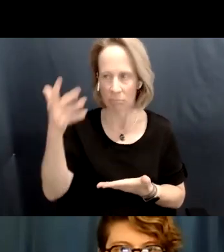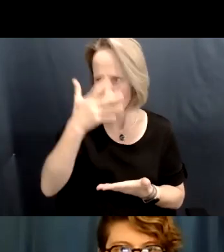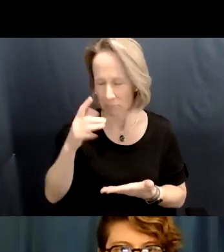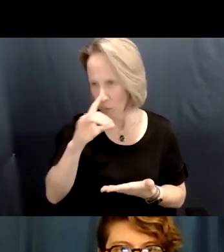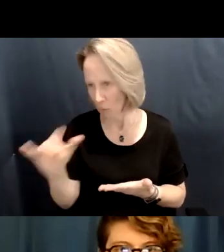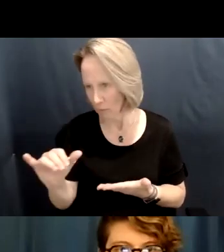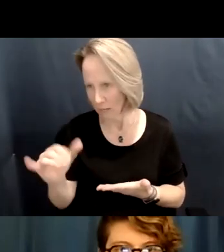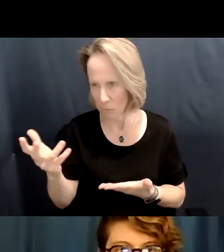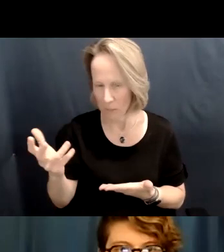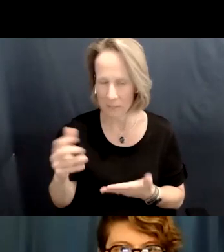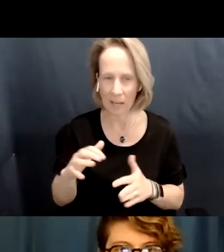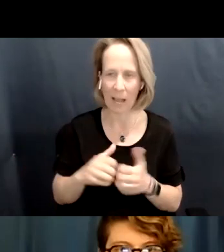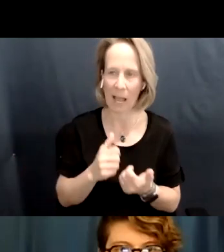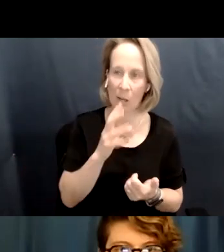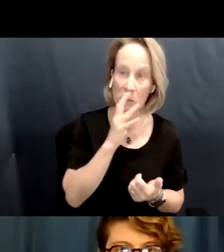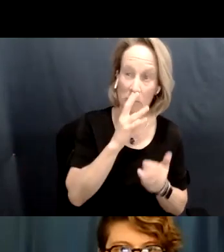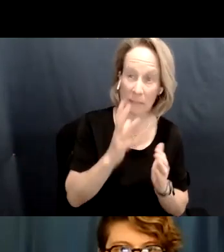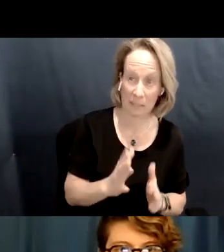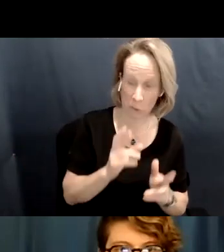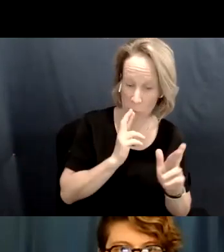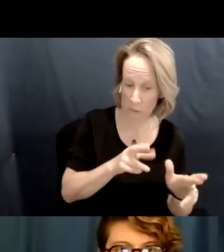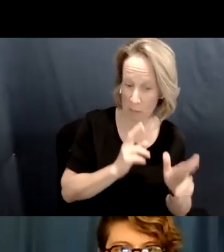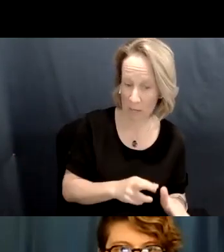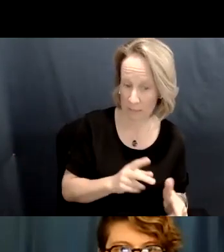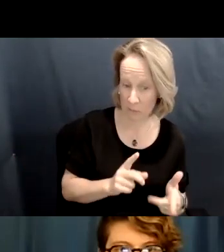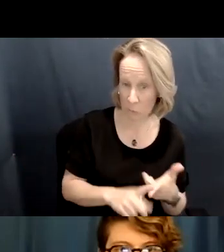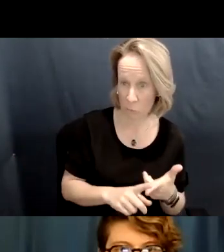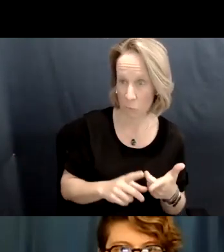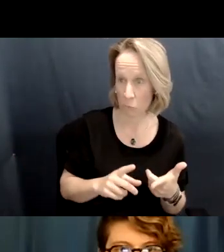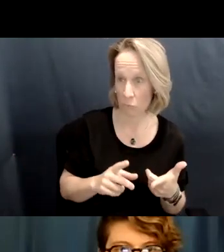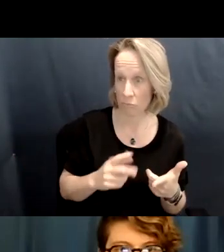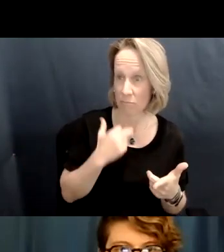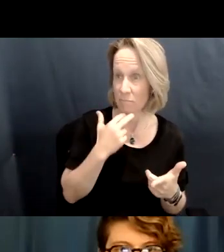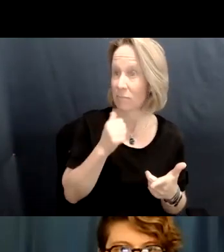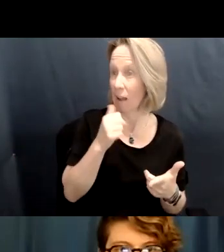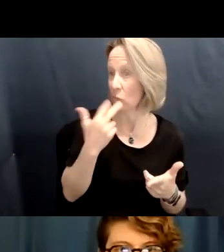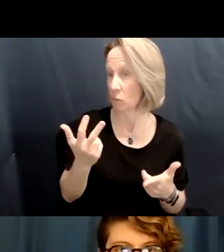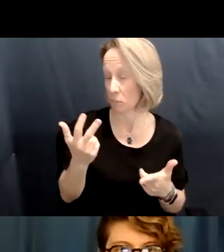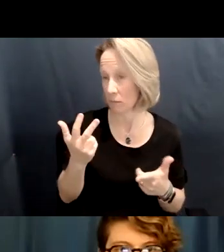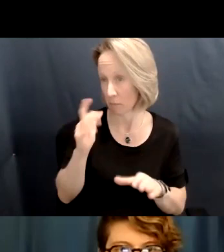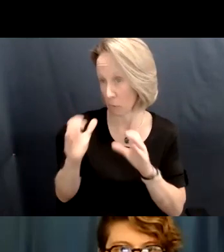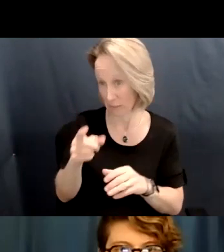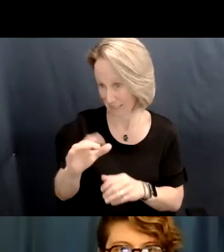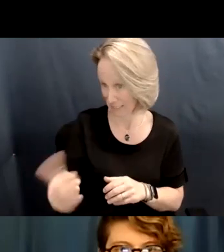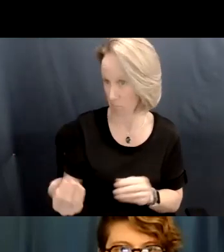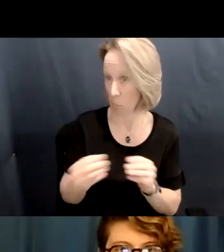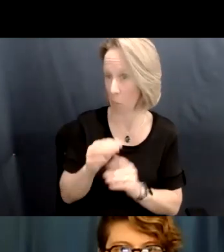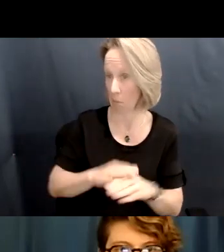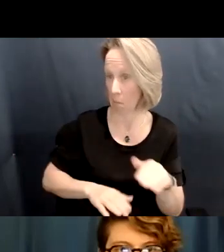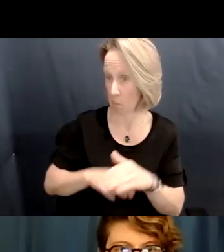communication look like, perhaps how the speaker is responding to those nonverbal communications, if that allows them to feel more comfortable in sharing or